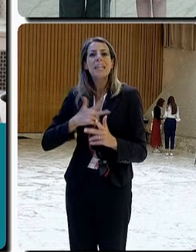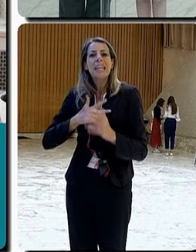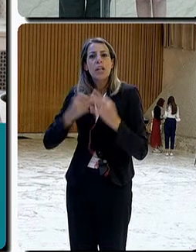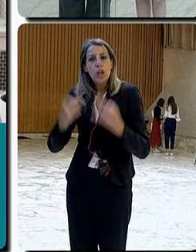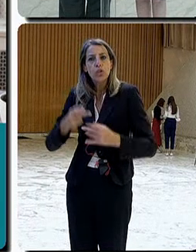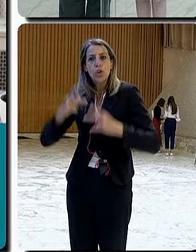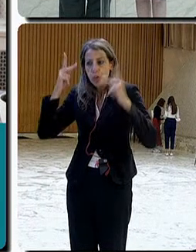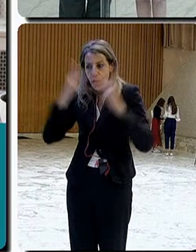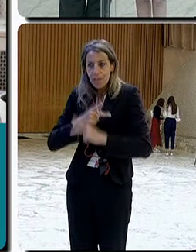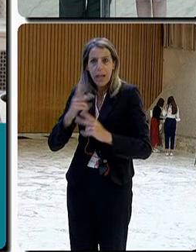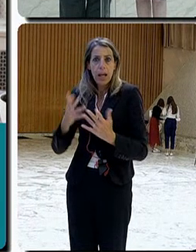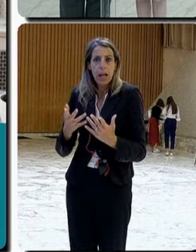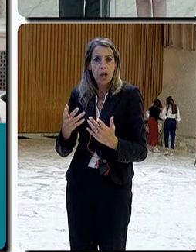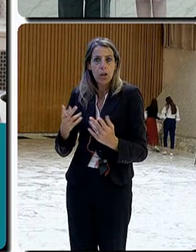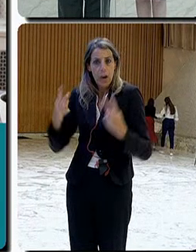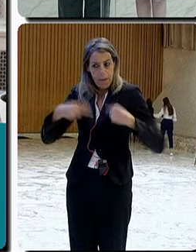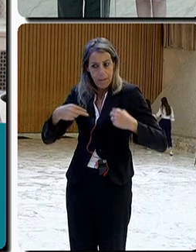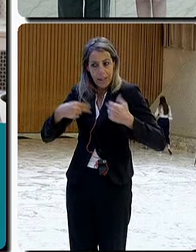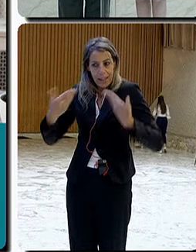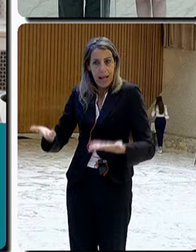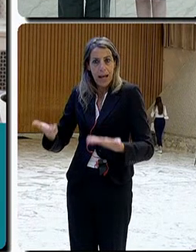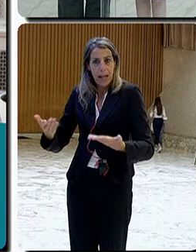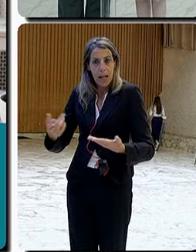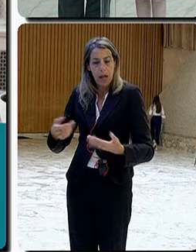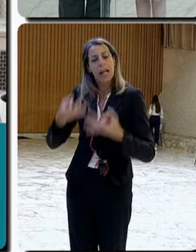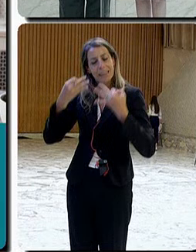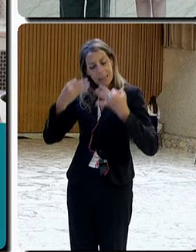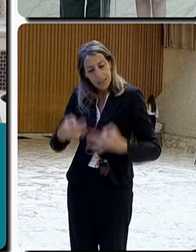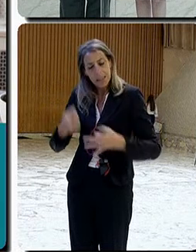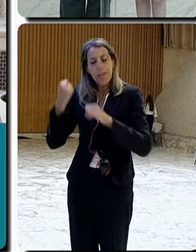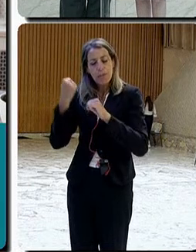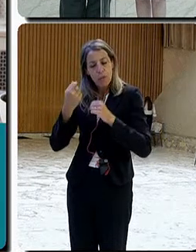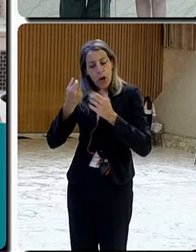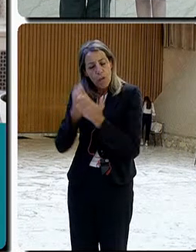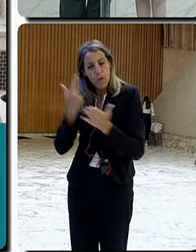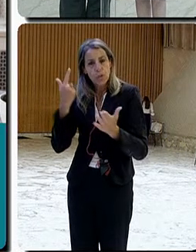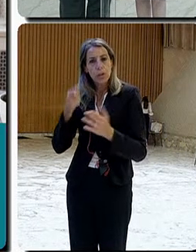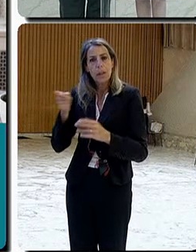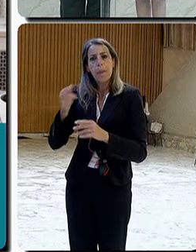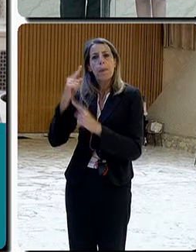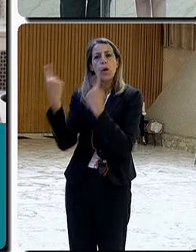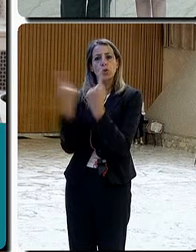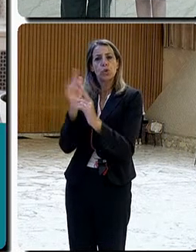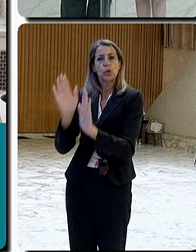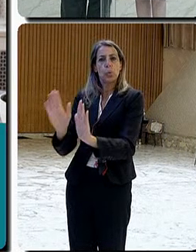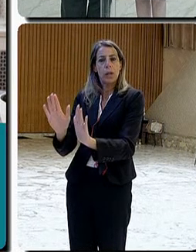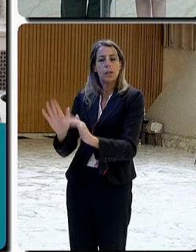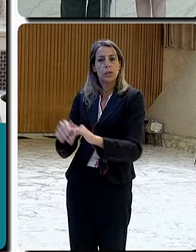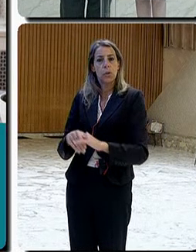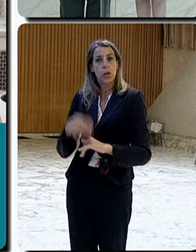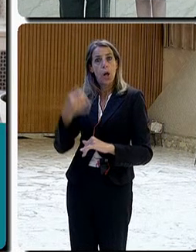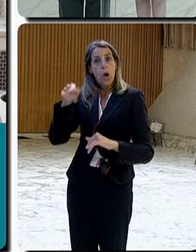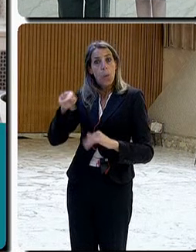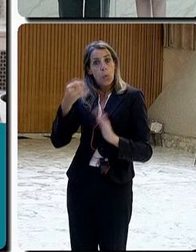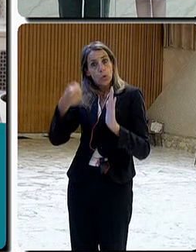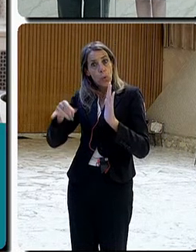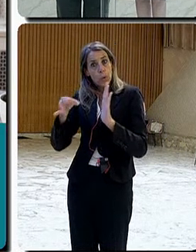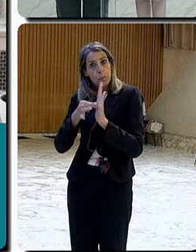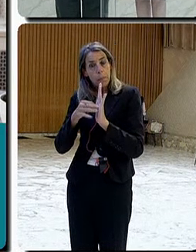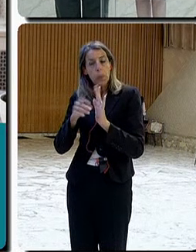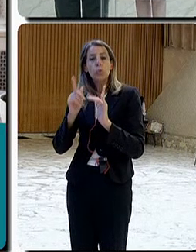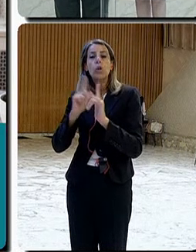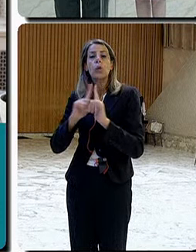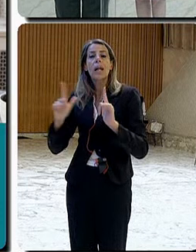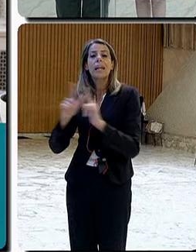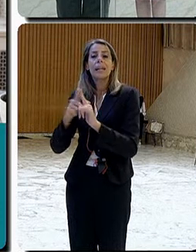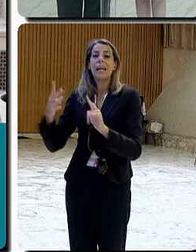vital priesthood with fundamental dignity and spiritual authority proper to its state. This latter point also illustrates how the liturgy